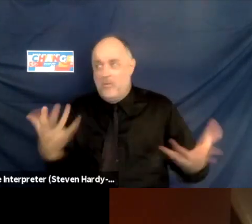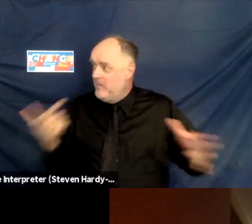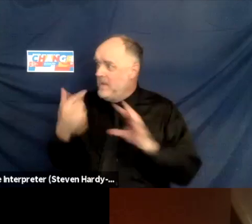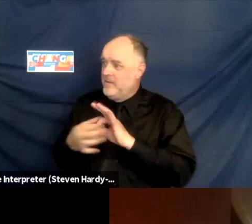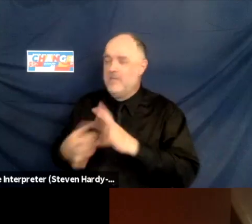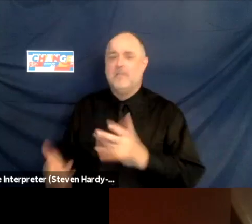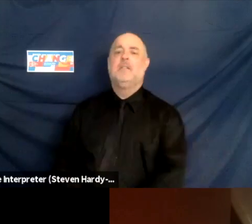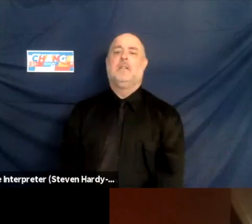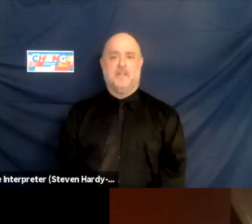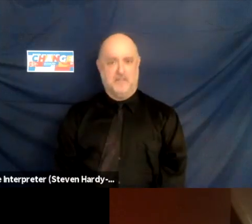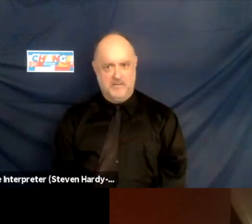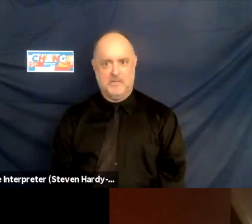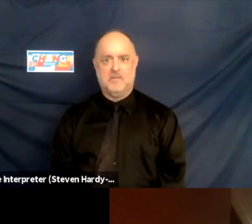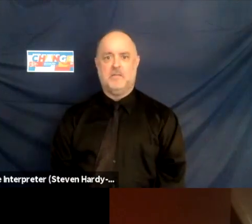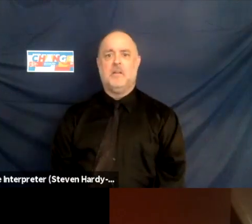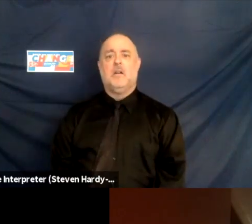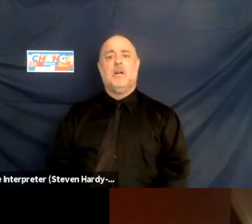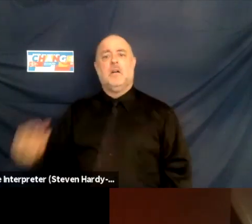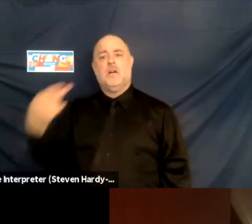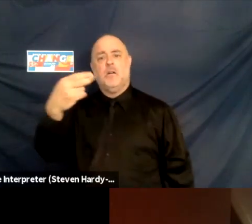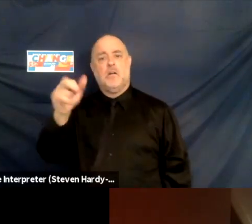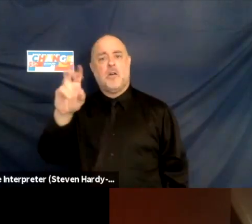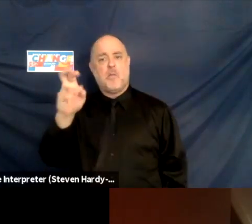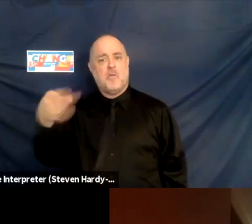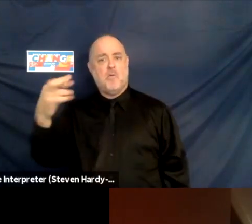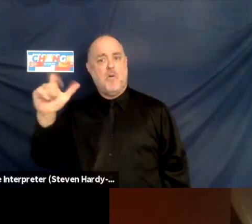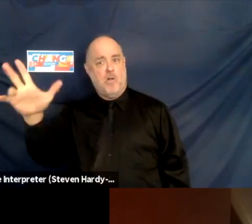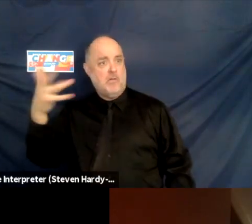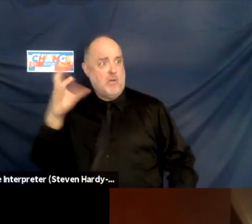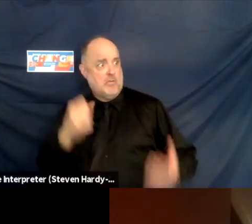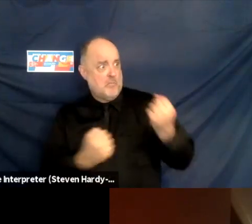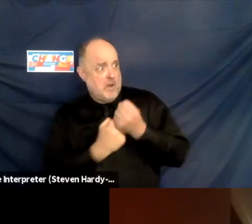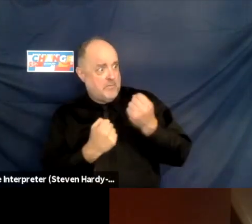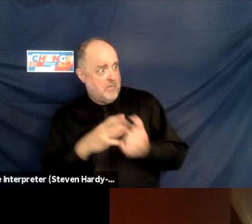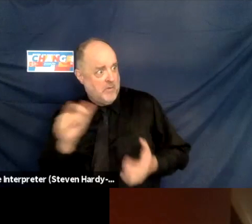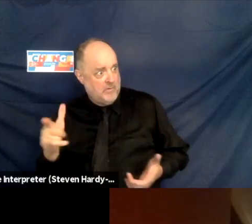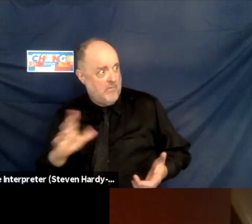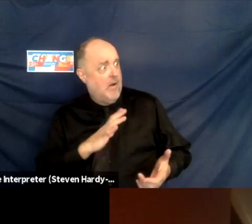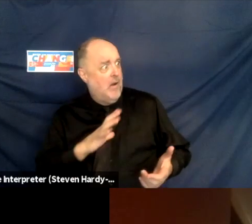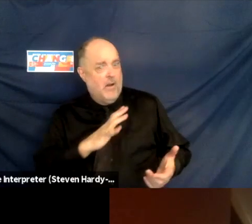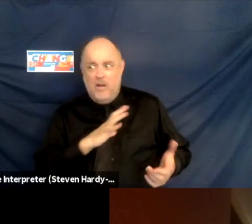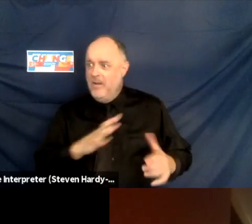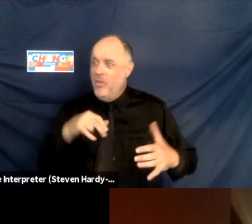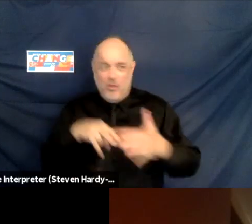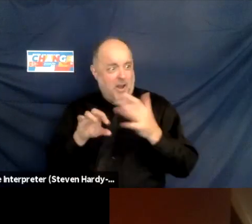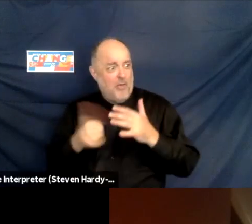Carper is co-sponsoring both bills. Great. And and is looking at some of the other bills that we're supportive of too. That's